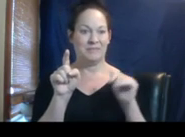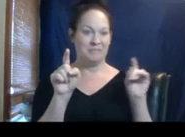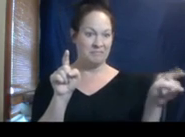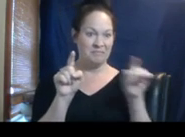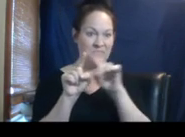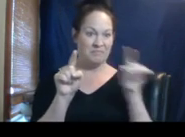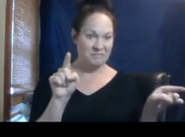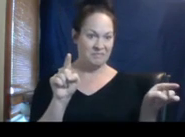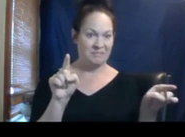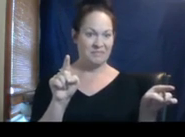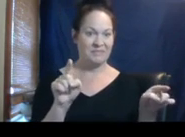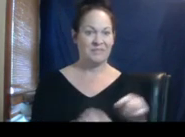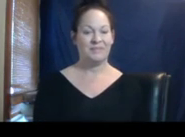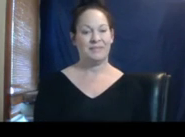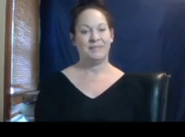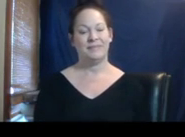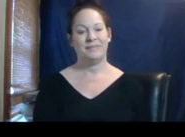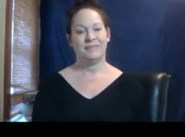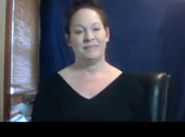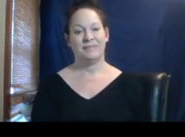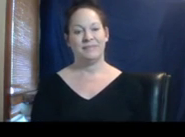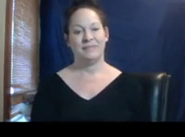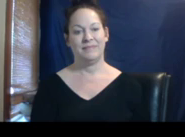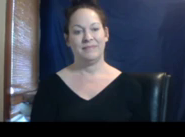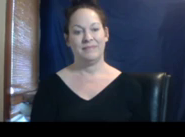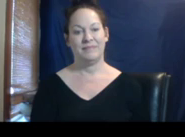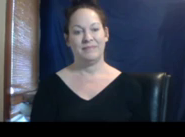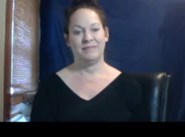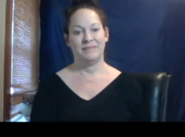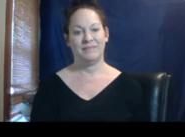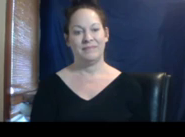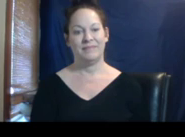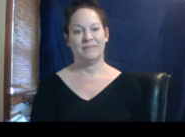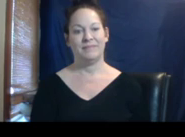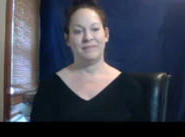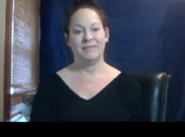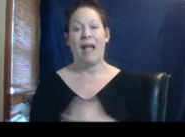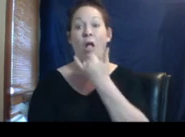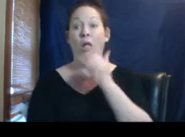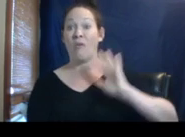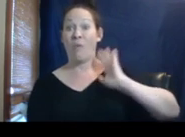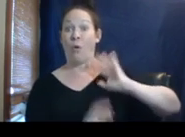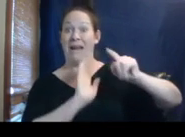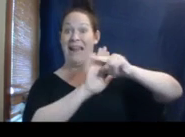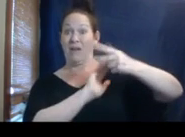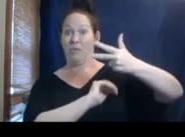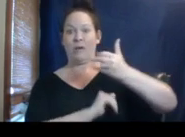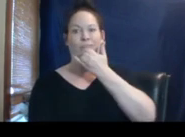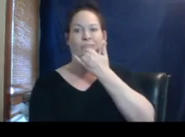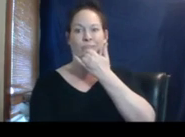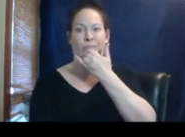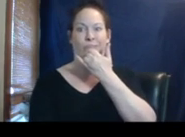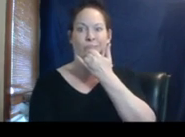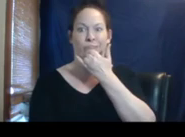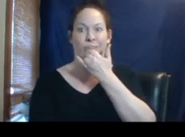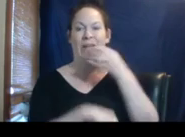x to the fourth plus 3x cubed. I had put negative x cubed in there, and that made my